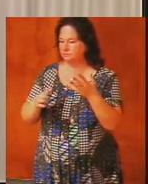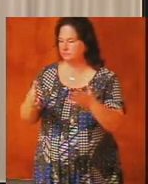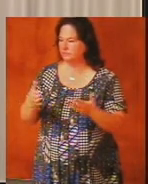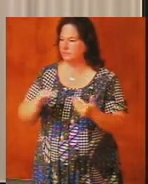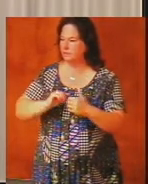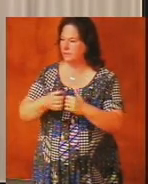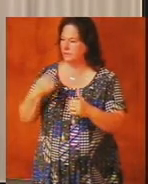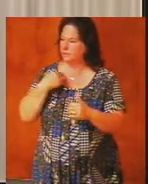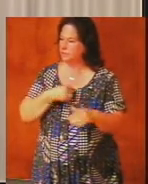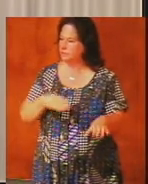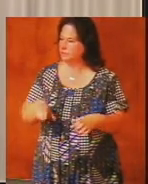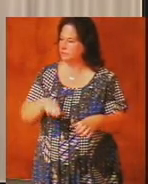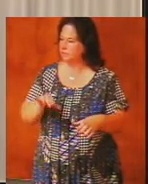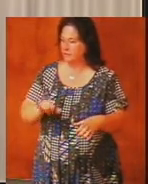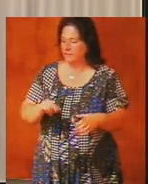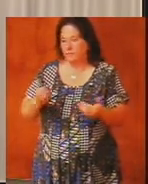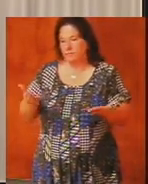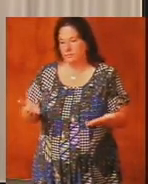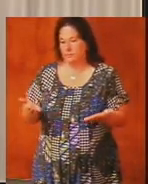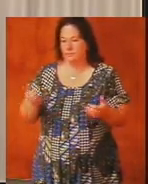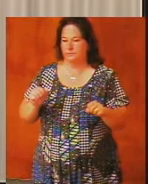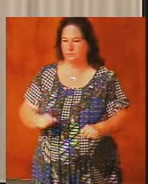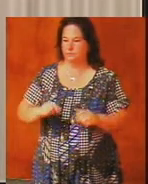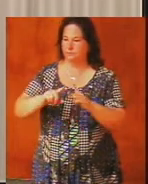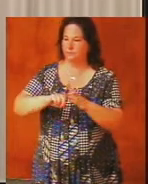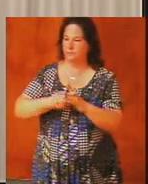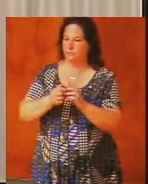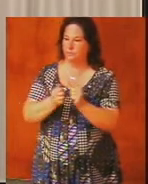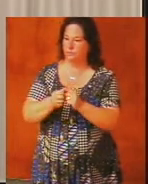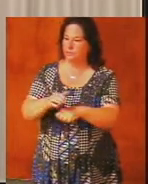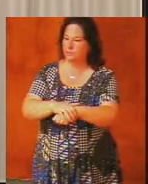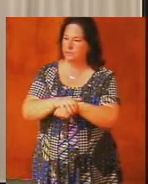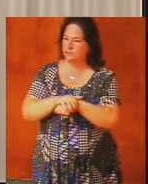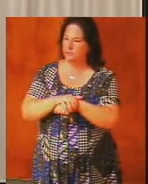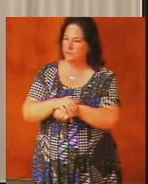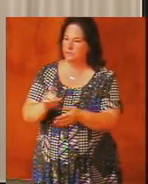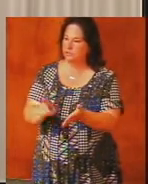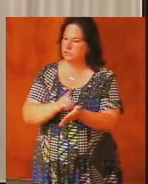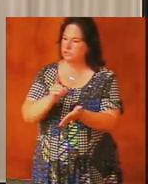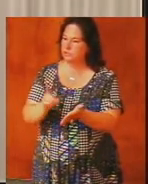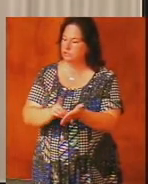How do we do that? Well, we can start with English dictionaries,